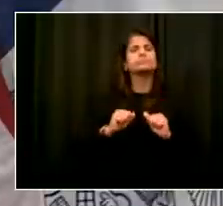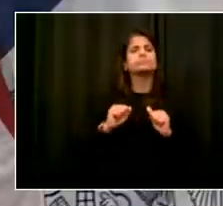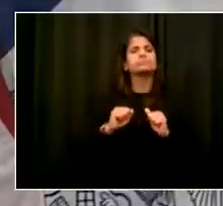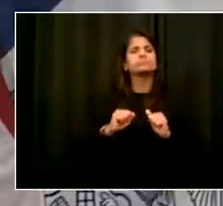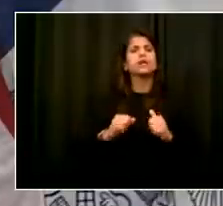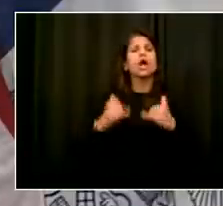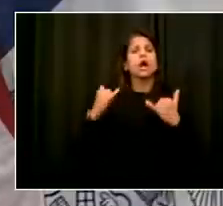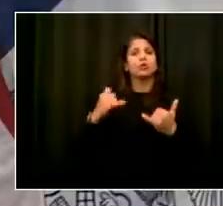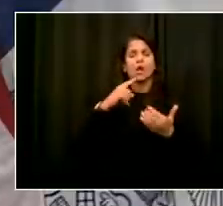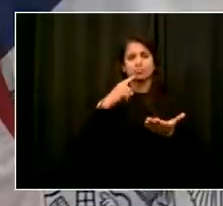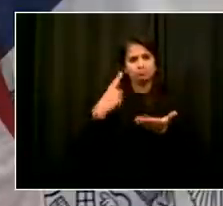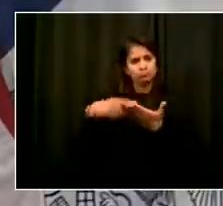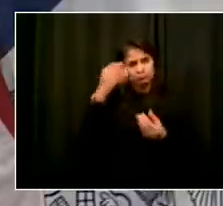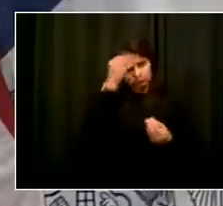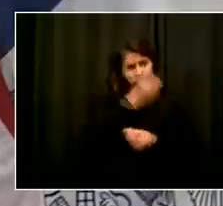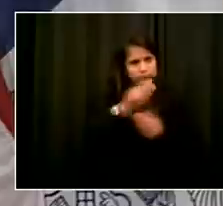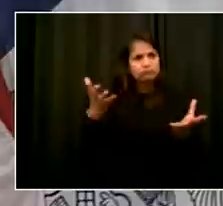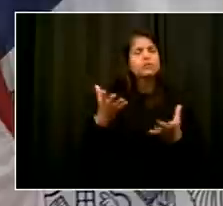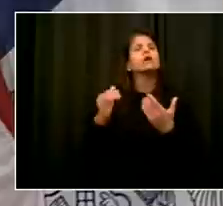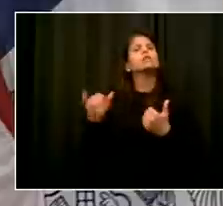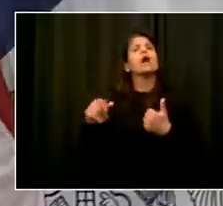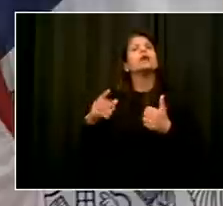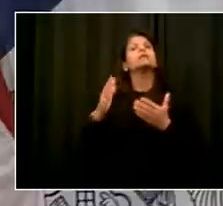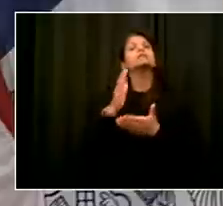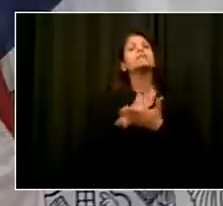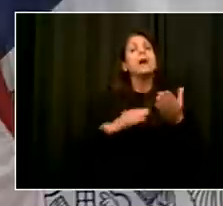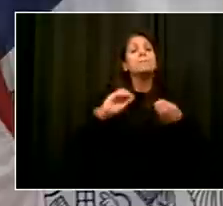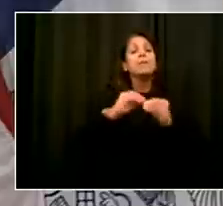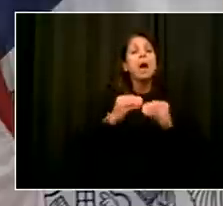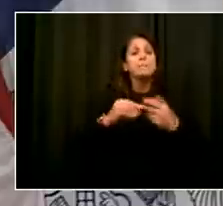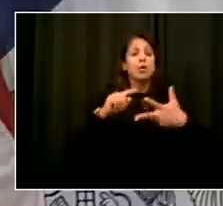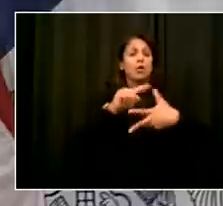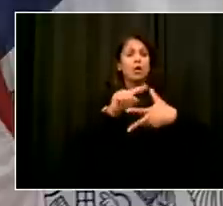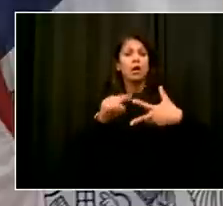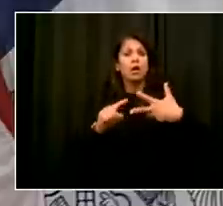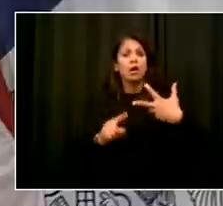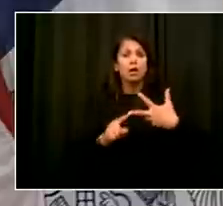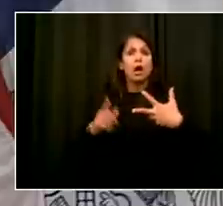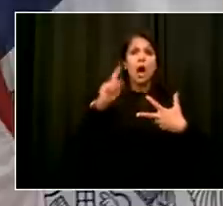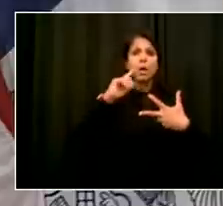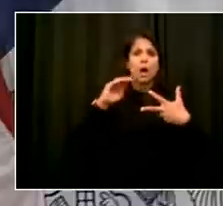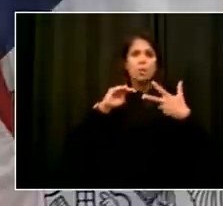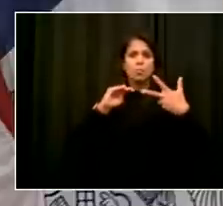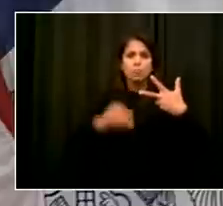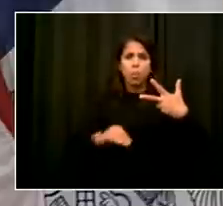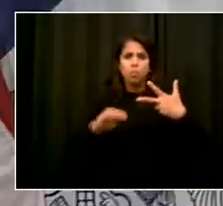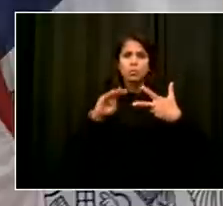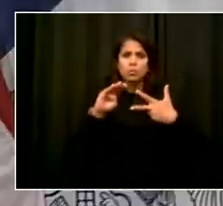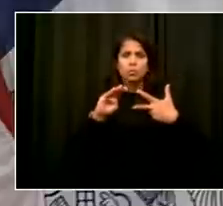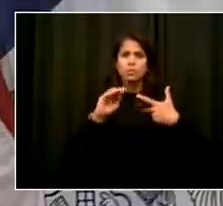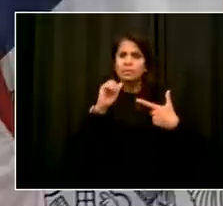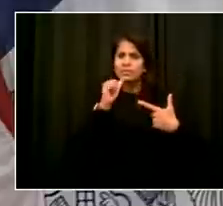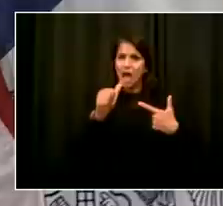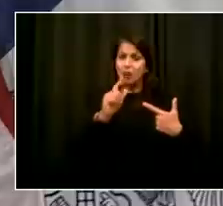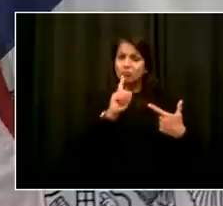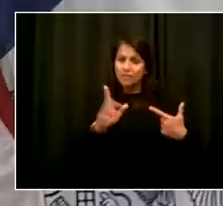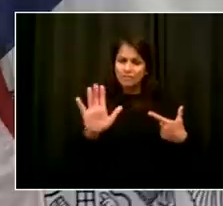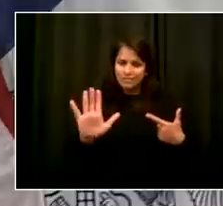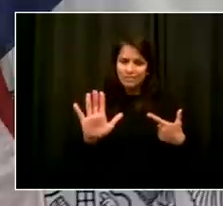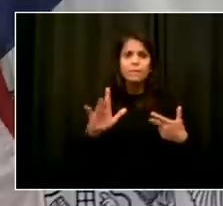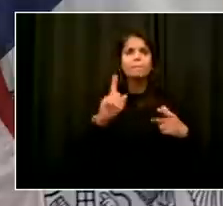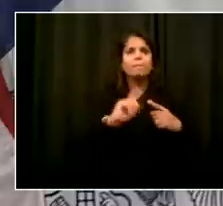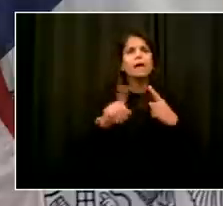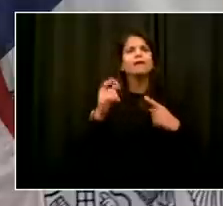some results that are lower than recent days, meaning the number of tests that we are relying on is lower because we saw a